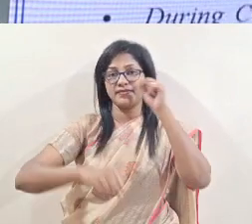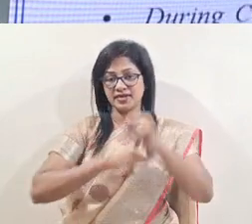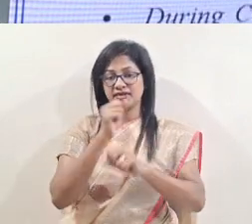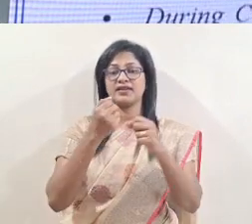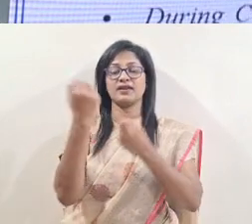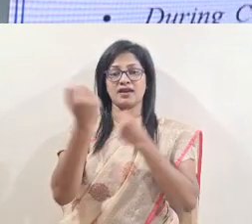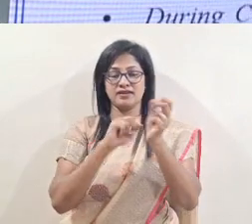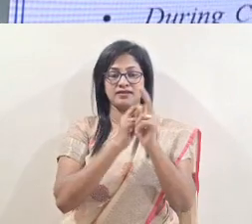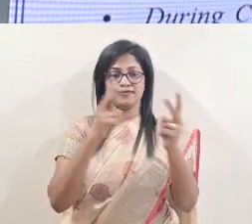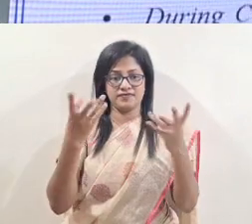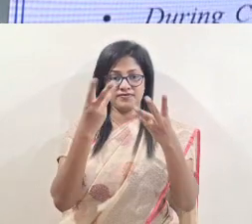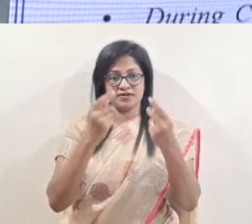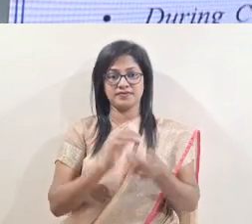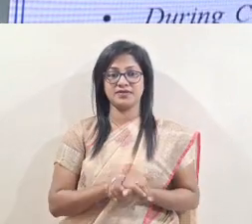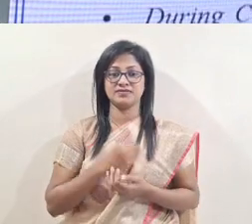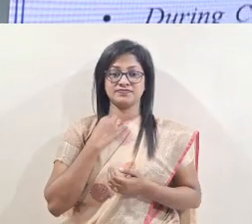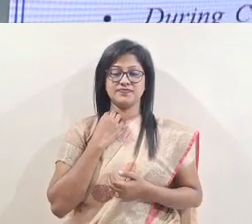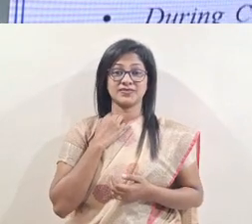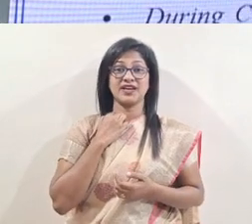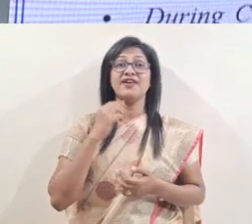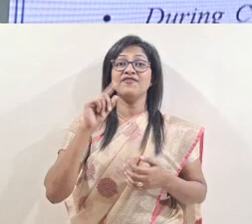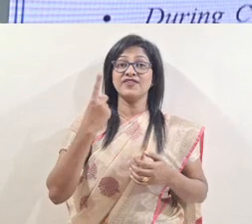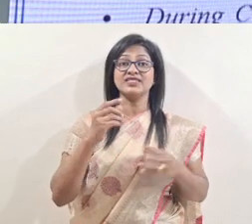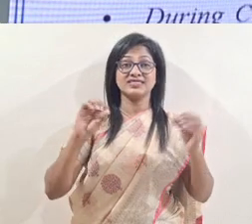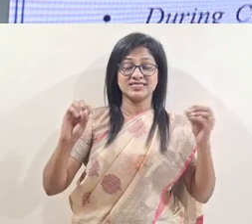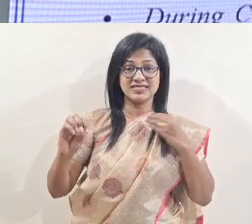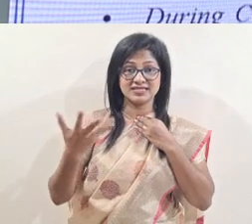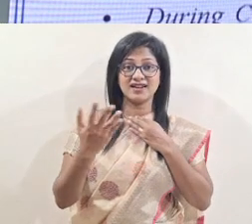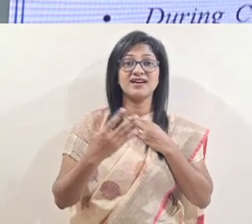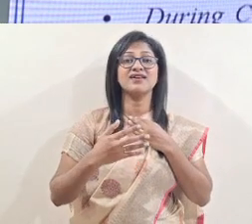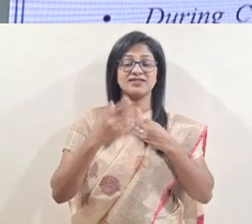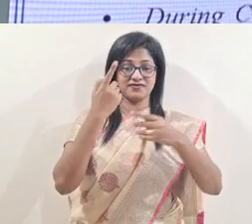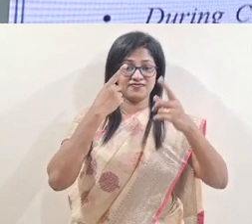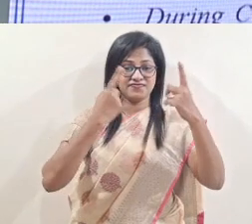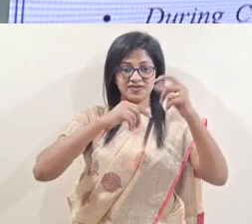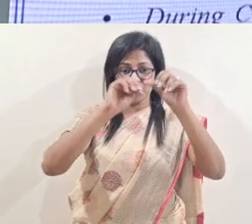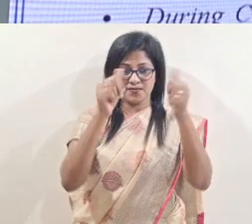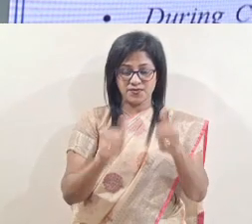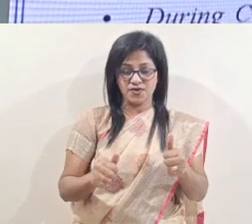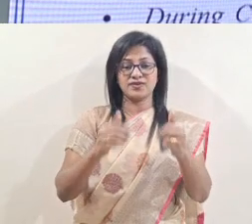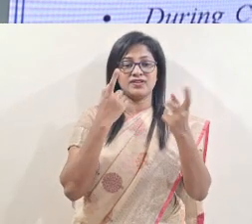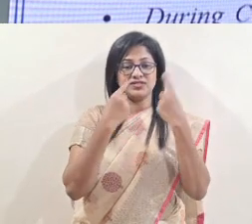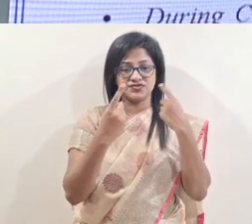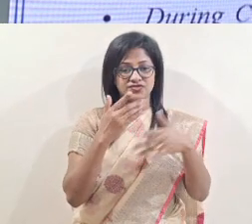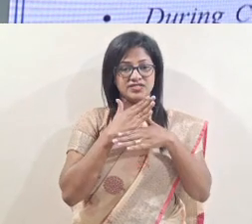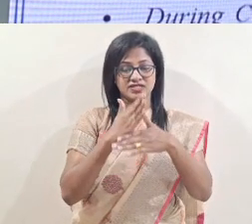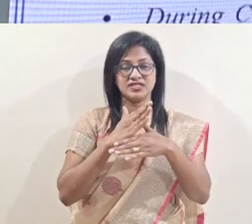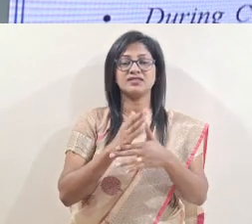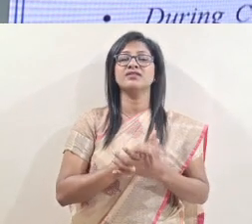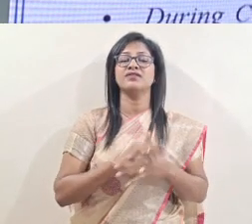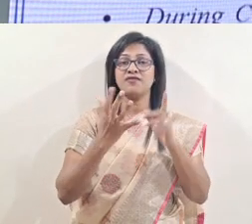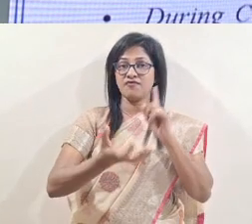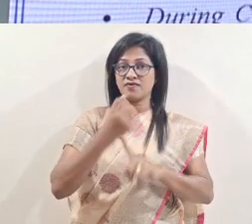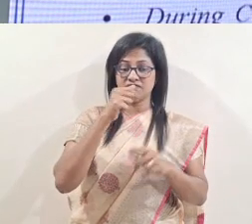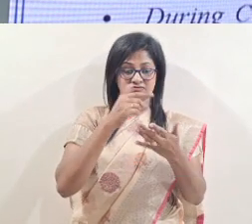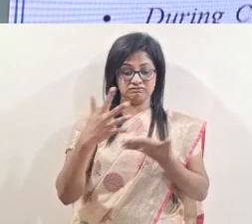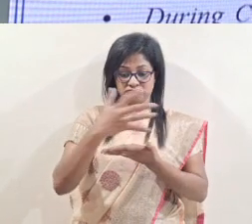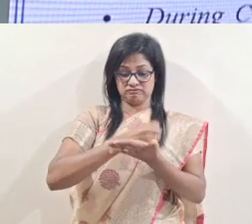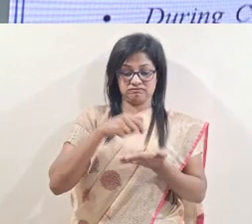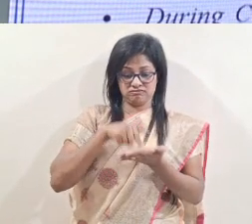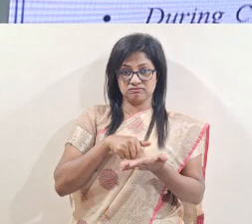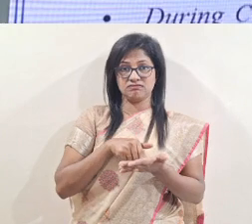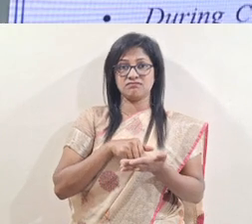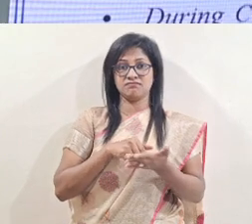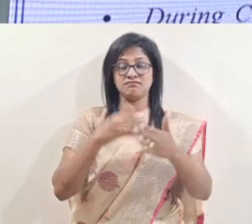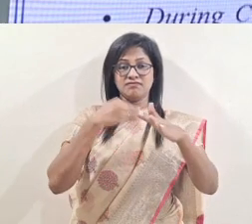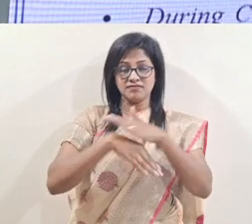Coming to the preliminary analysis that we did for model share for work trips, we found that the data suggests that there was a